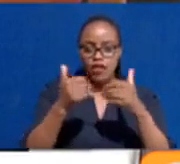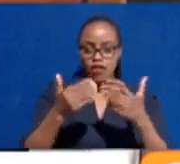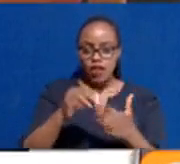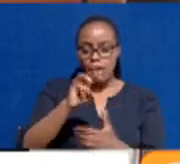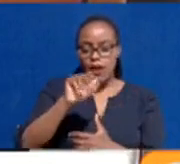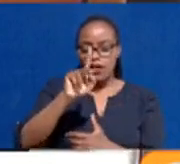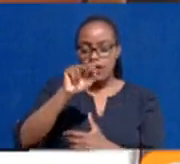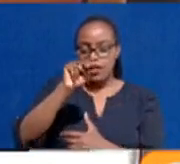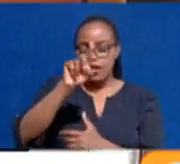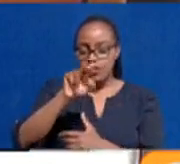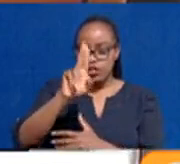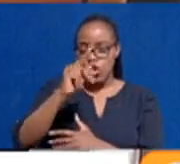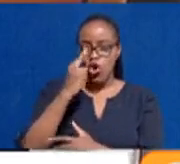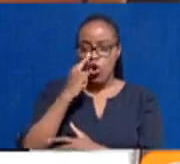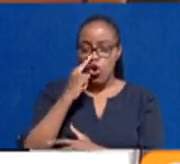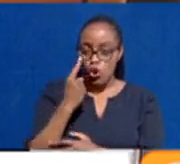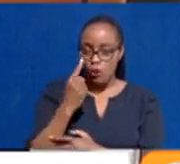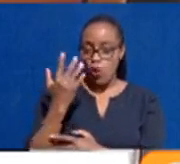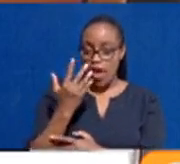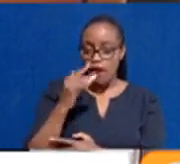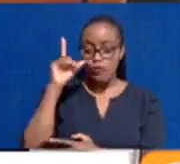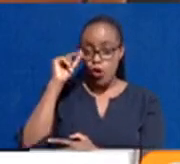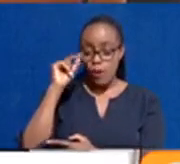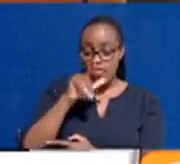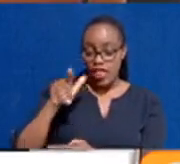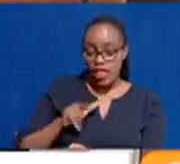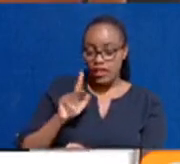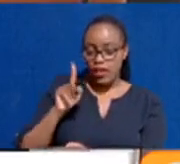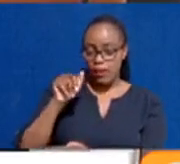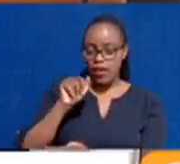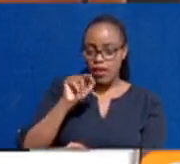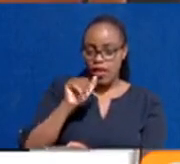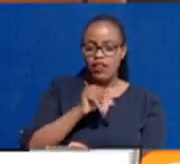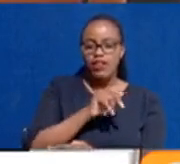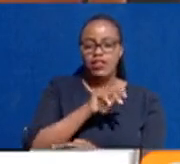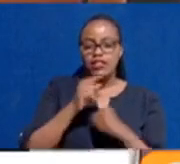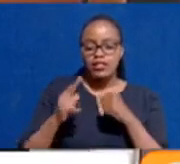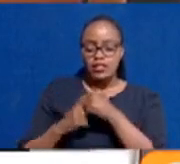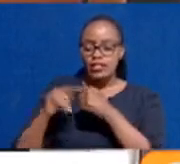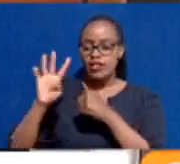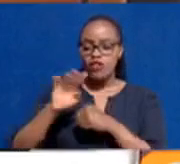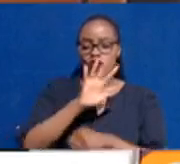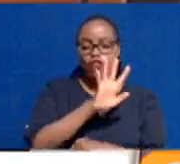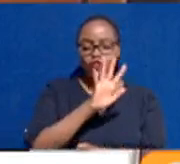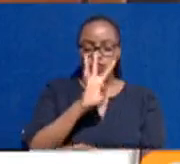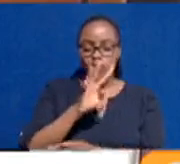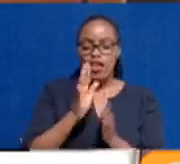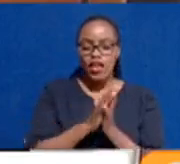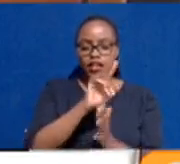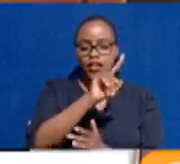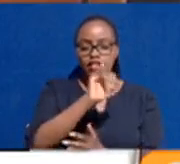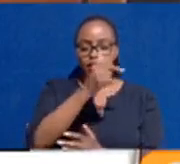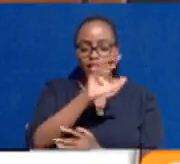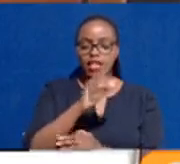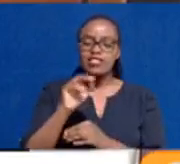Makande Hall in Mombasa. KPA ladies saw off Zetech Spark 64-54, while the men beat Zetech